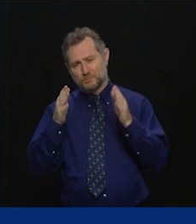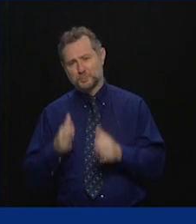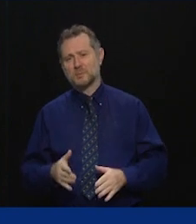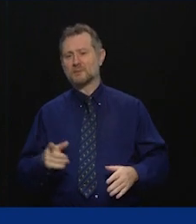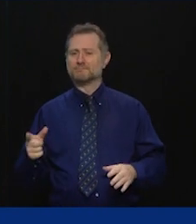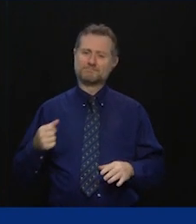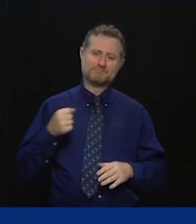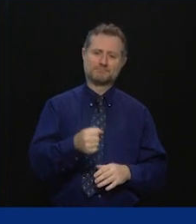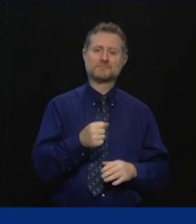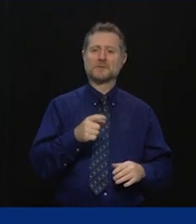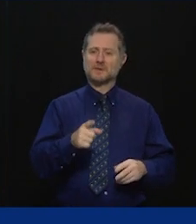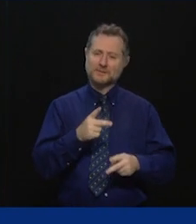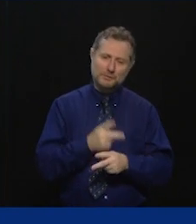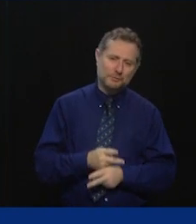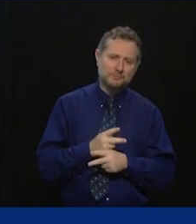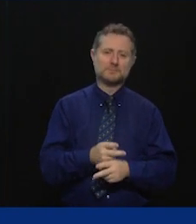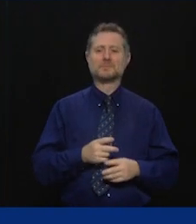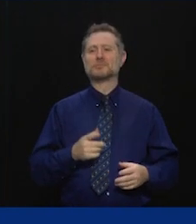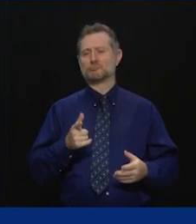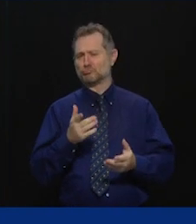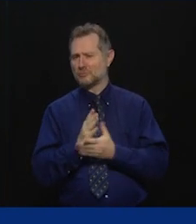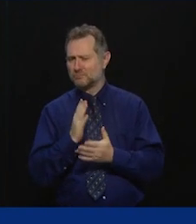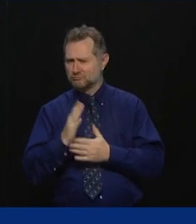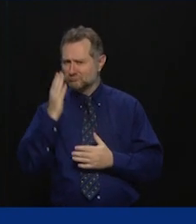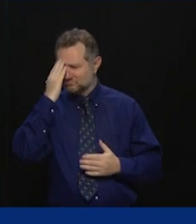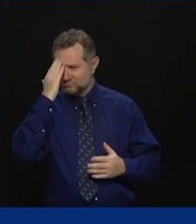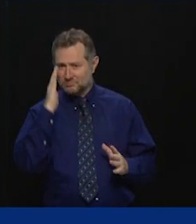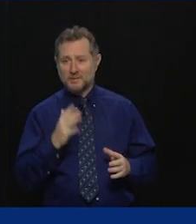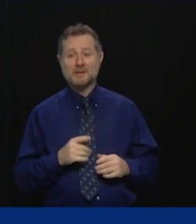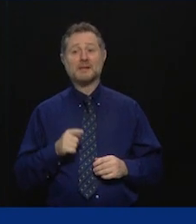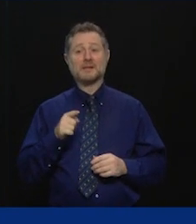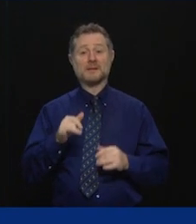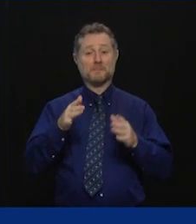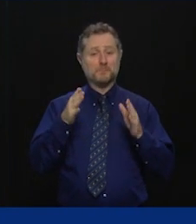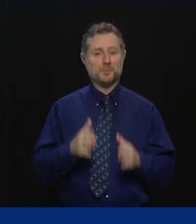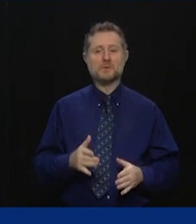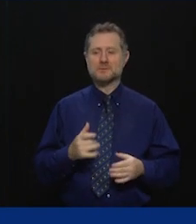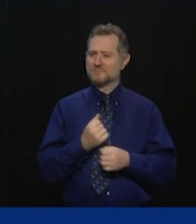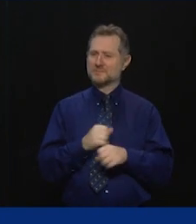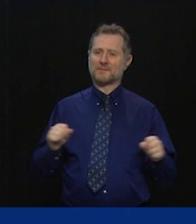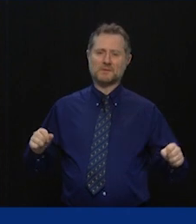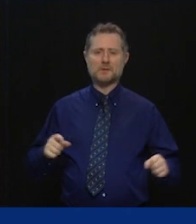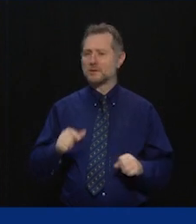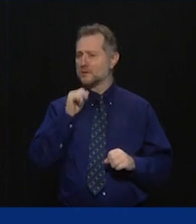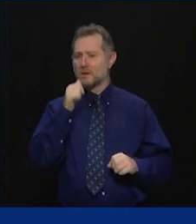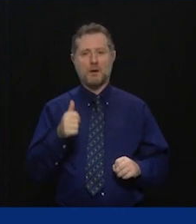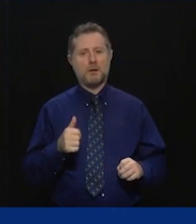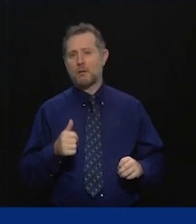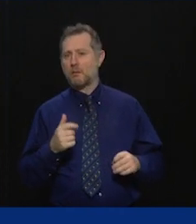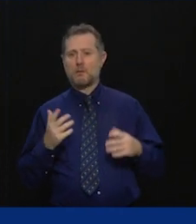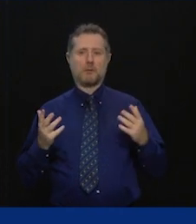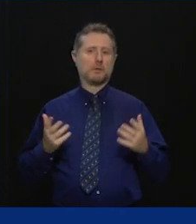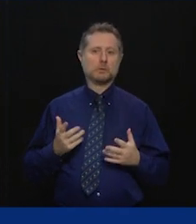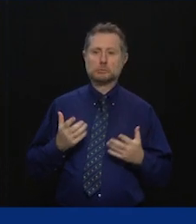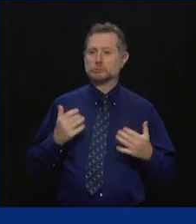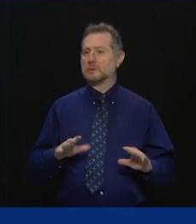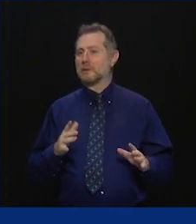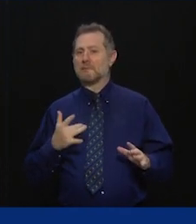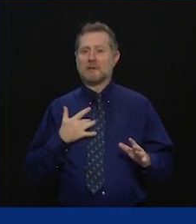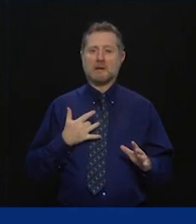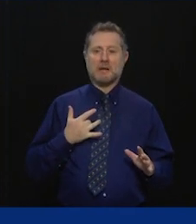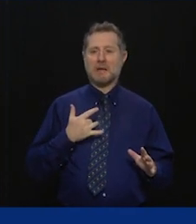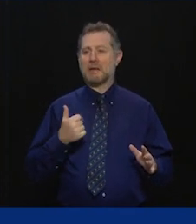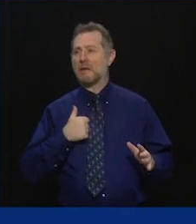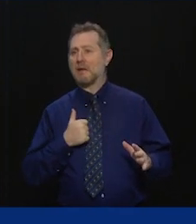care has the right to know that they are as safe as they can be, that there is no chance that they will be infected by the